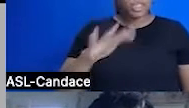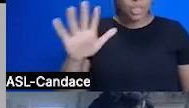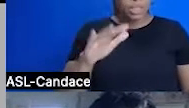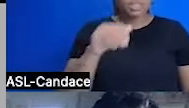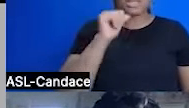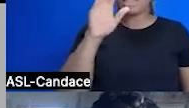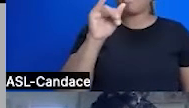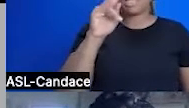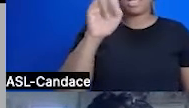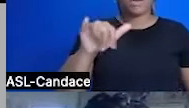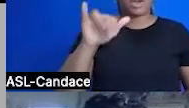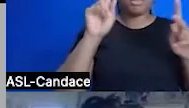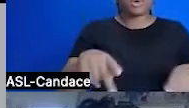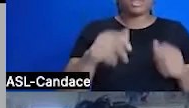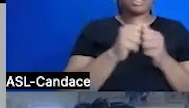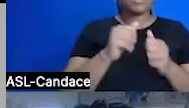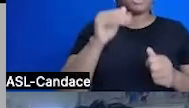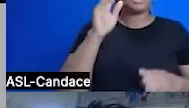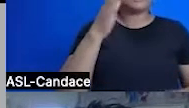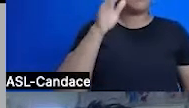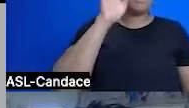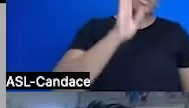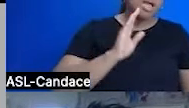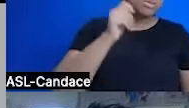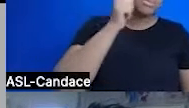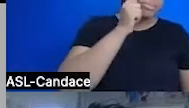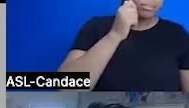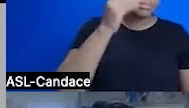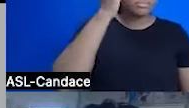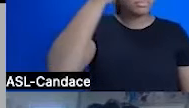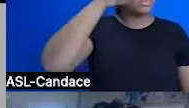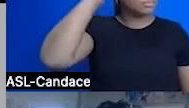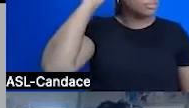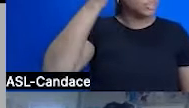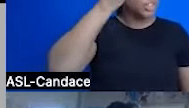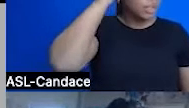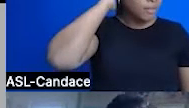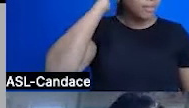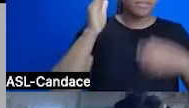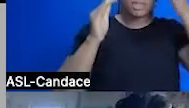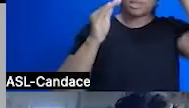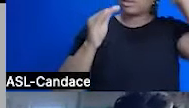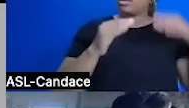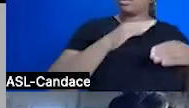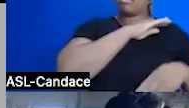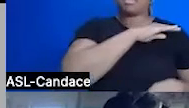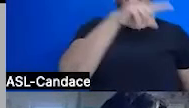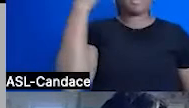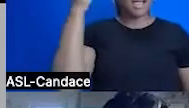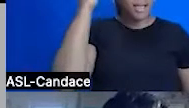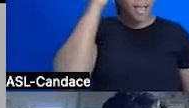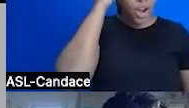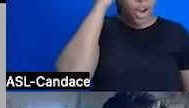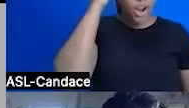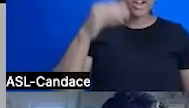non-binary person with a medium brown skin tone. One side of my head is shaved and the other side has shoulder length black hair. I'm